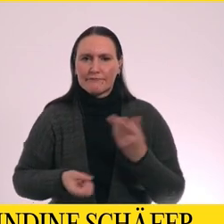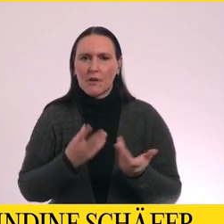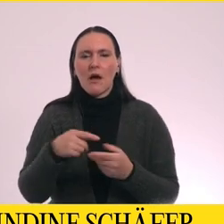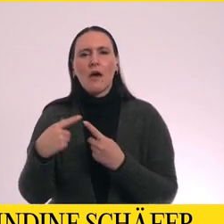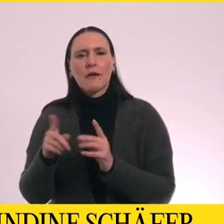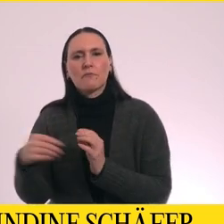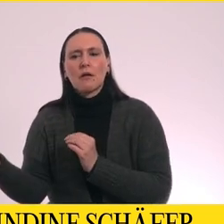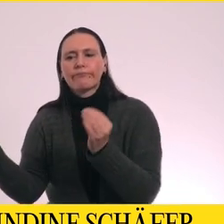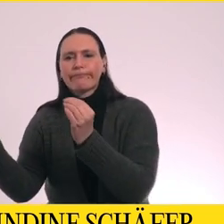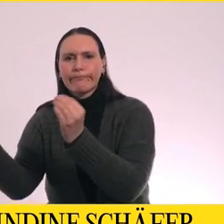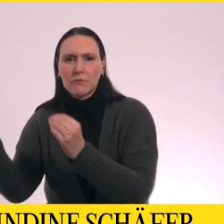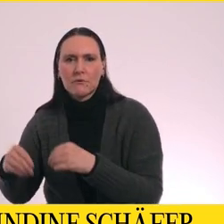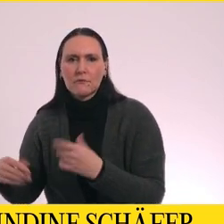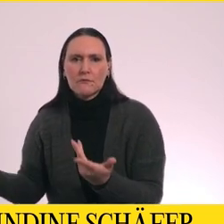actually